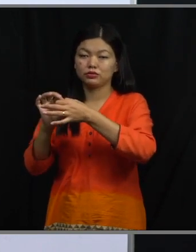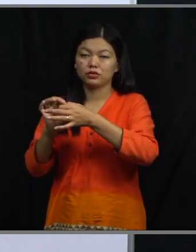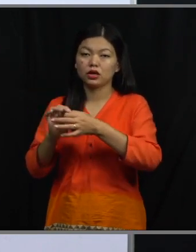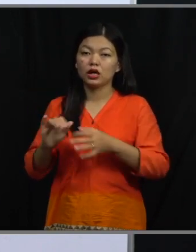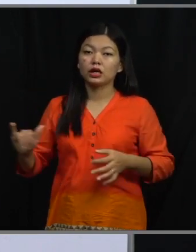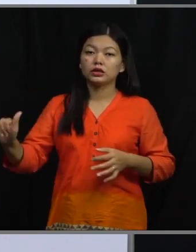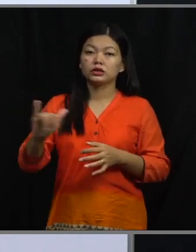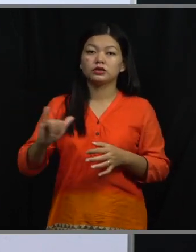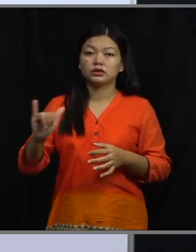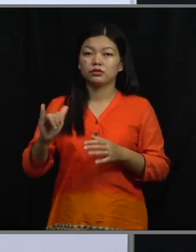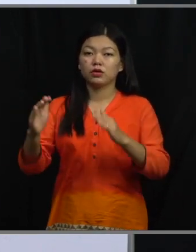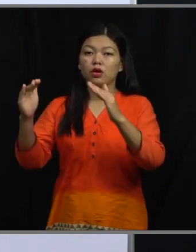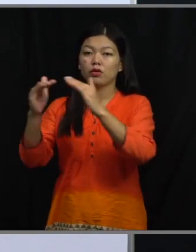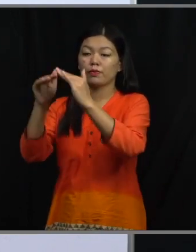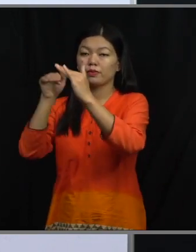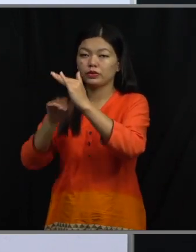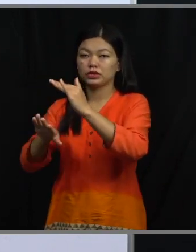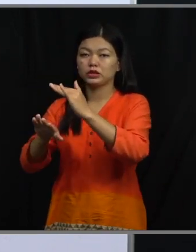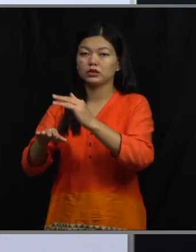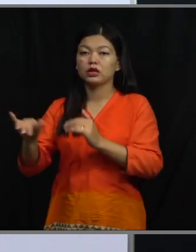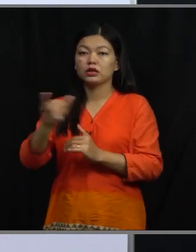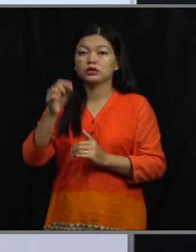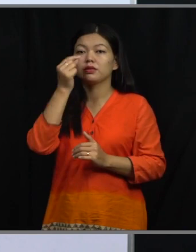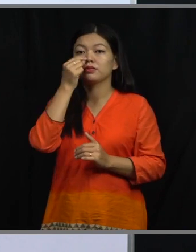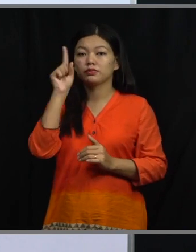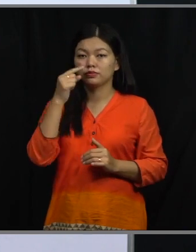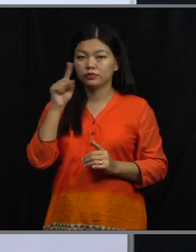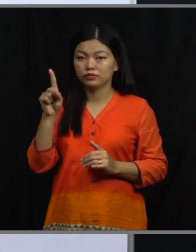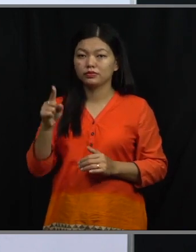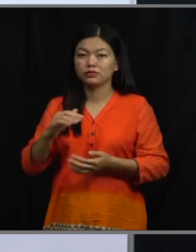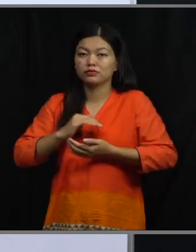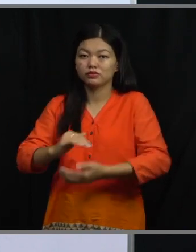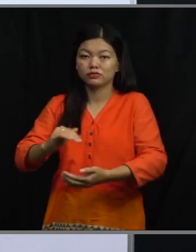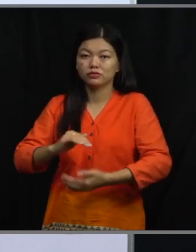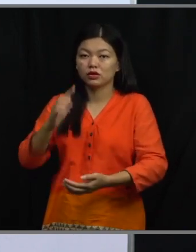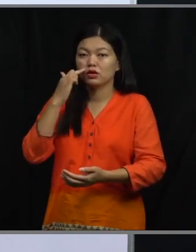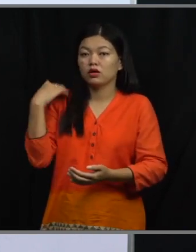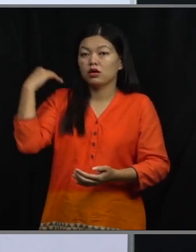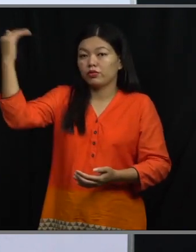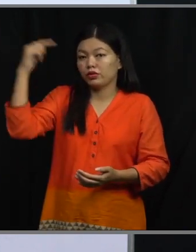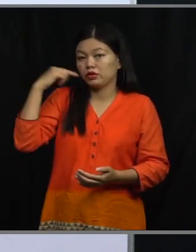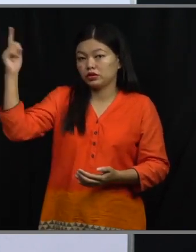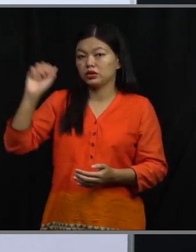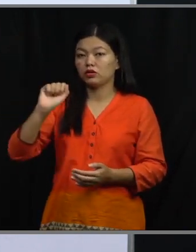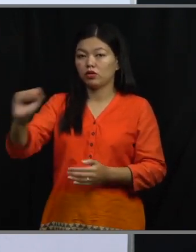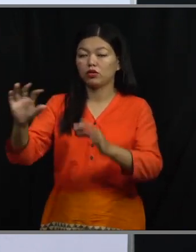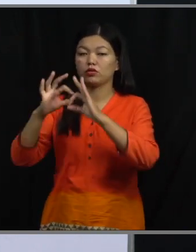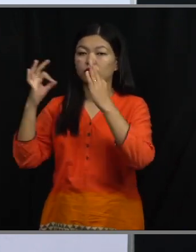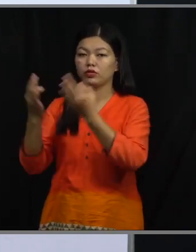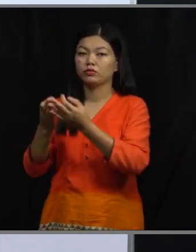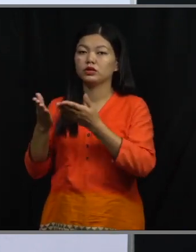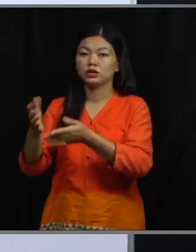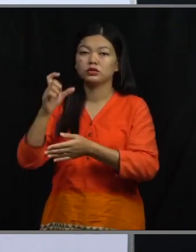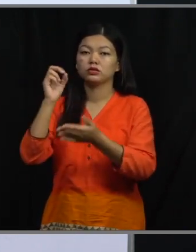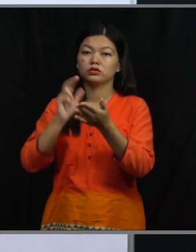blood or blood ties. That is what it means by consanguinity. Okay. The next is affinity.